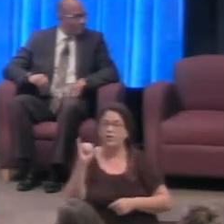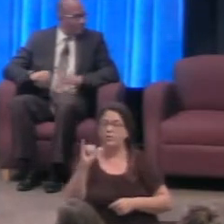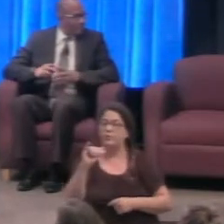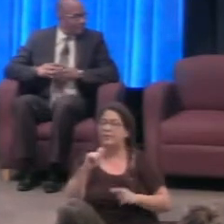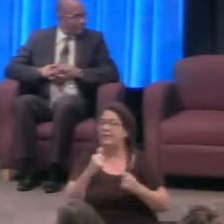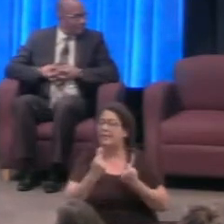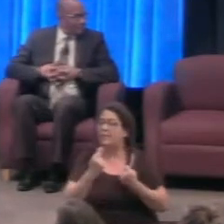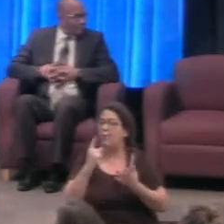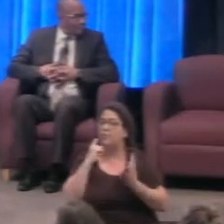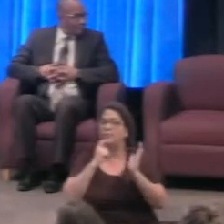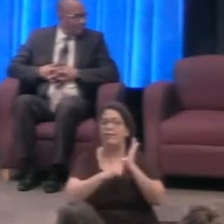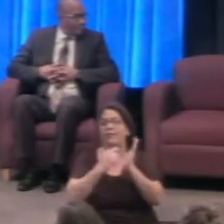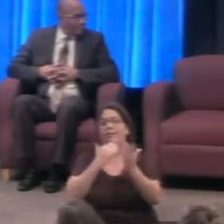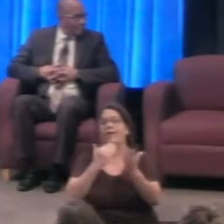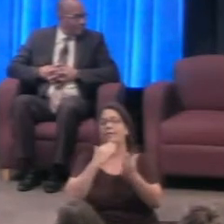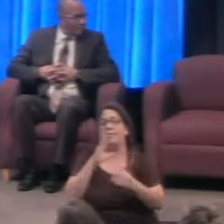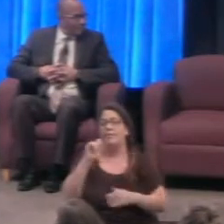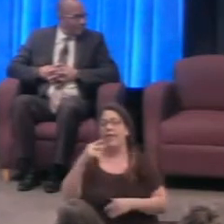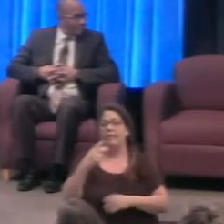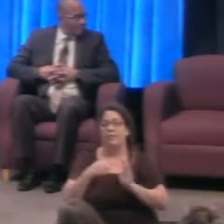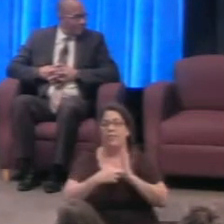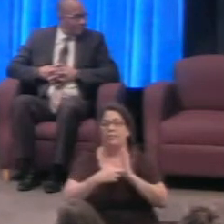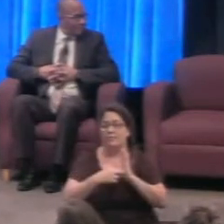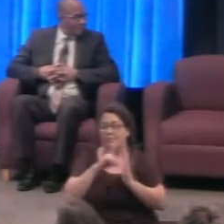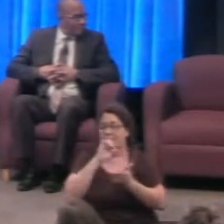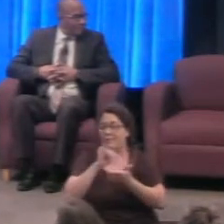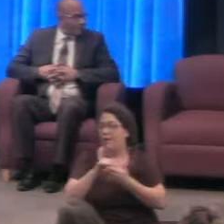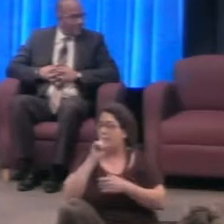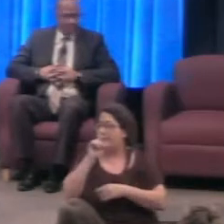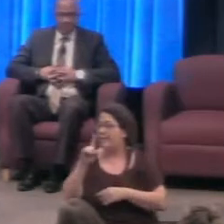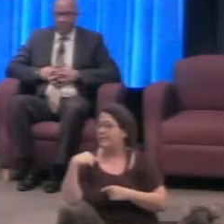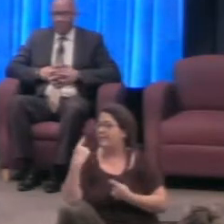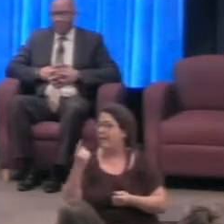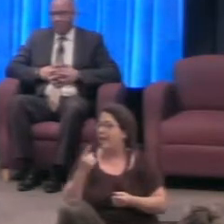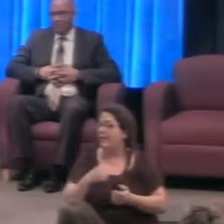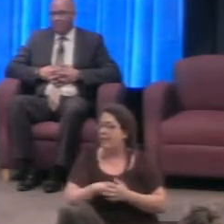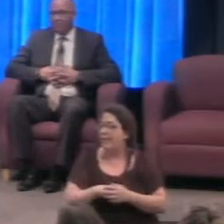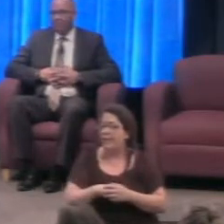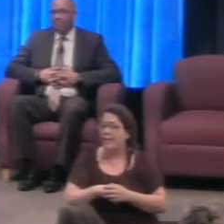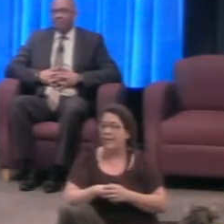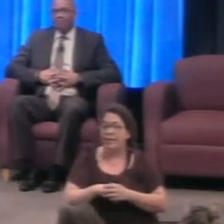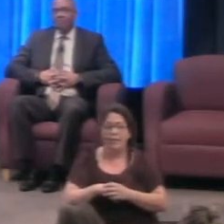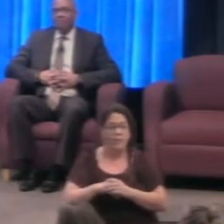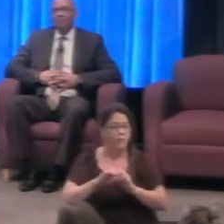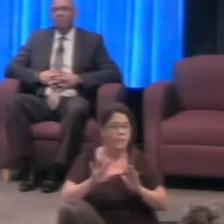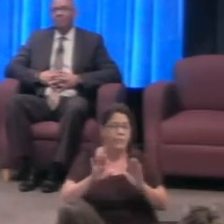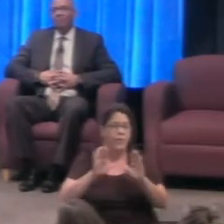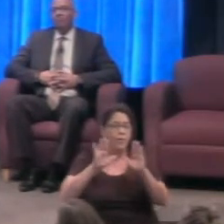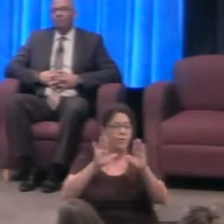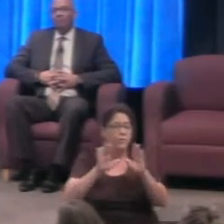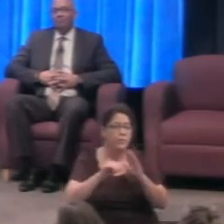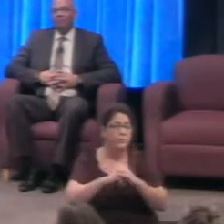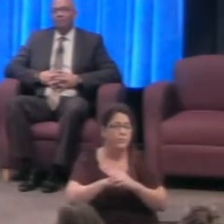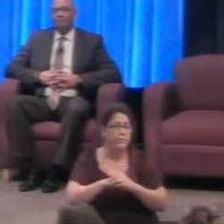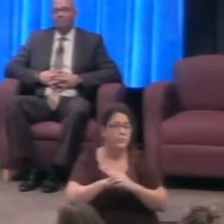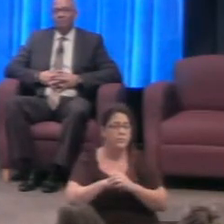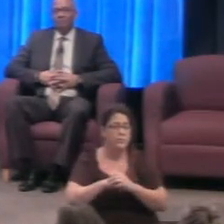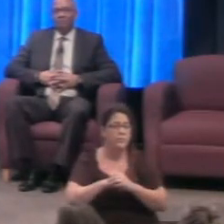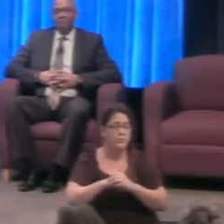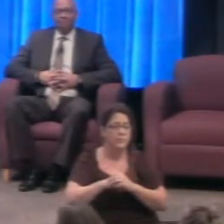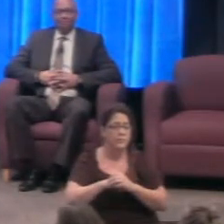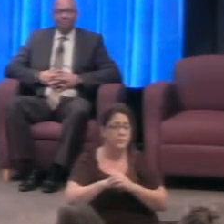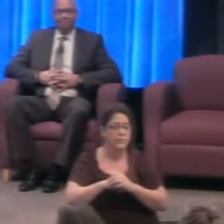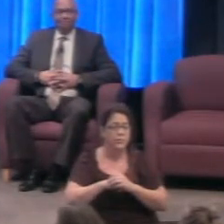team, which Beth represents. And really, it's been remarkable to lead such a fine